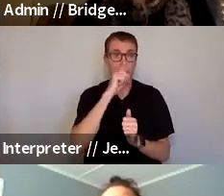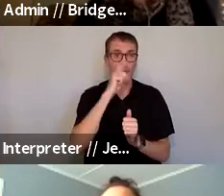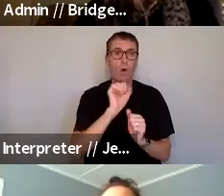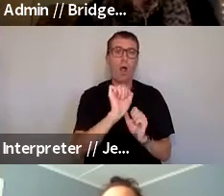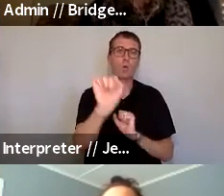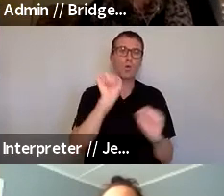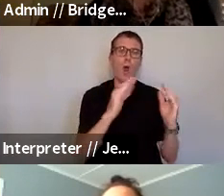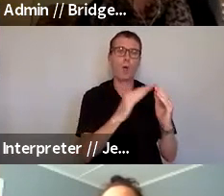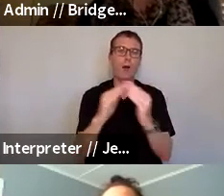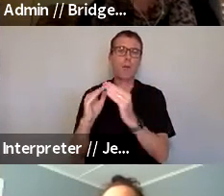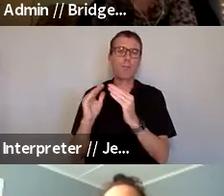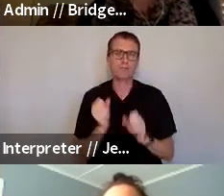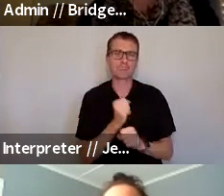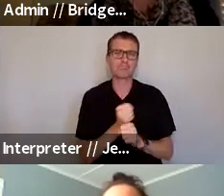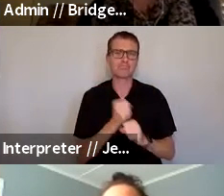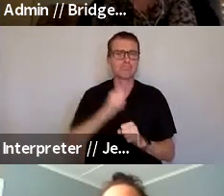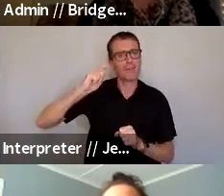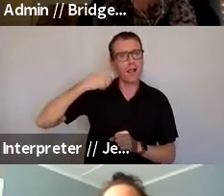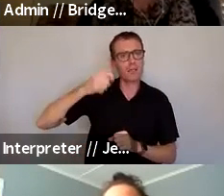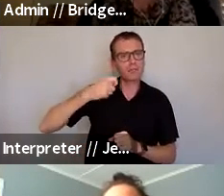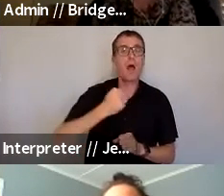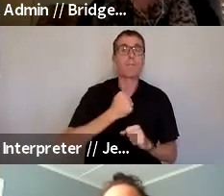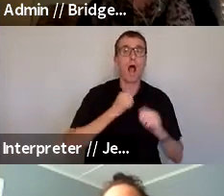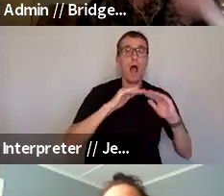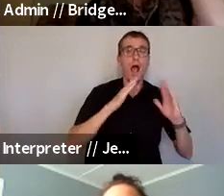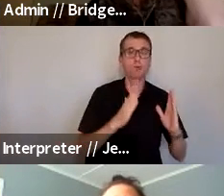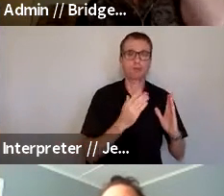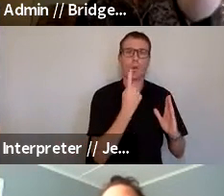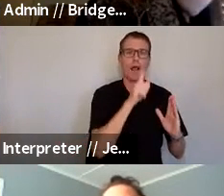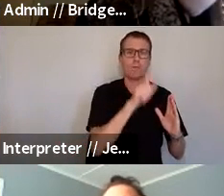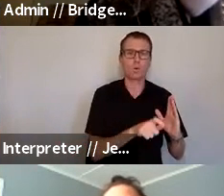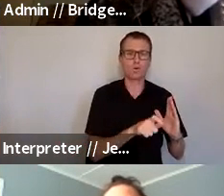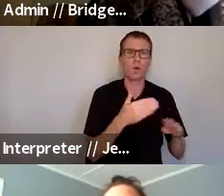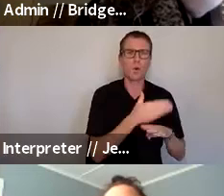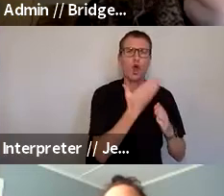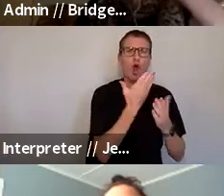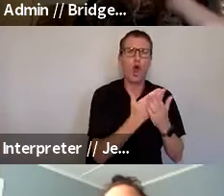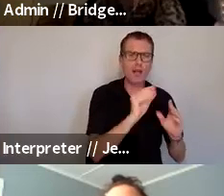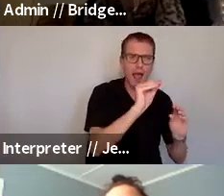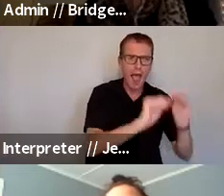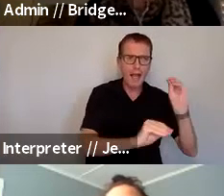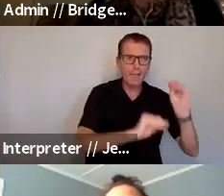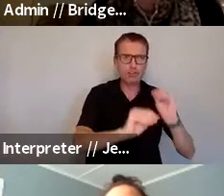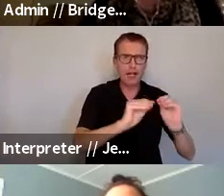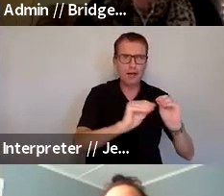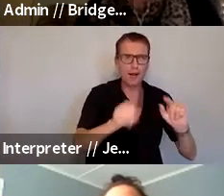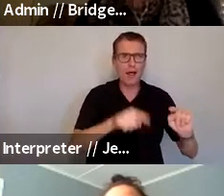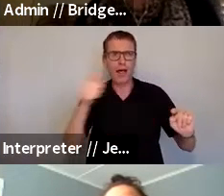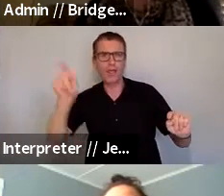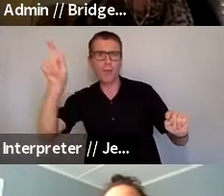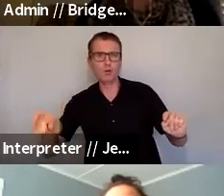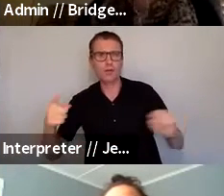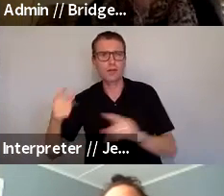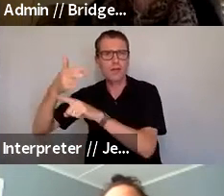know in my house, there was somebody that was working on the animation side, whereas someone in another space was filming, and then that was edited together. So in a